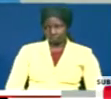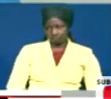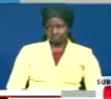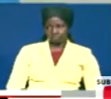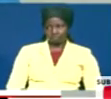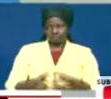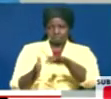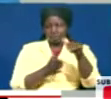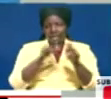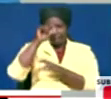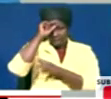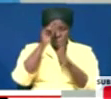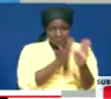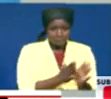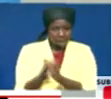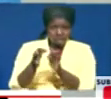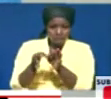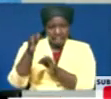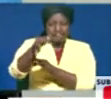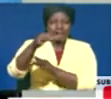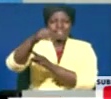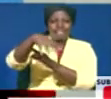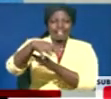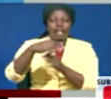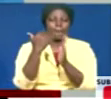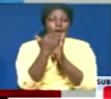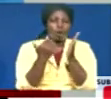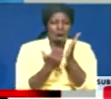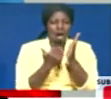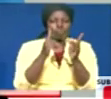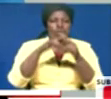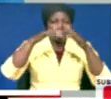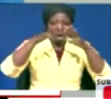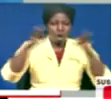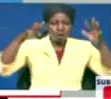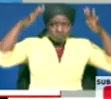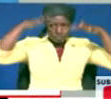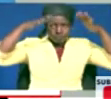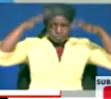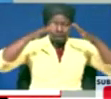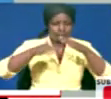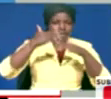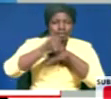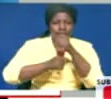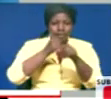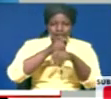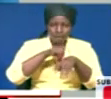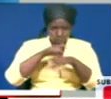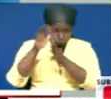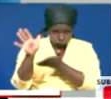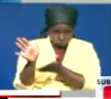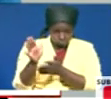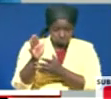Elsewhere, the government plans to extend the fertilizer subsidy program to the long rain season next year, while flagging off 1.4 million bags